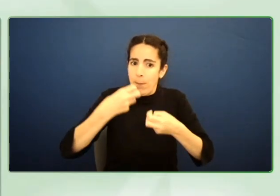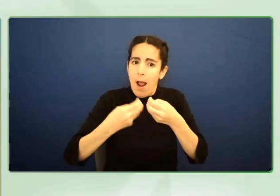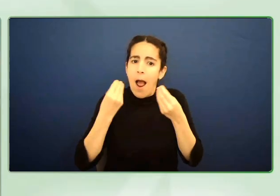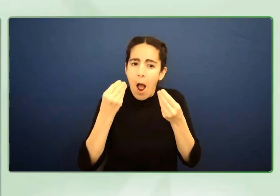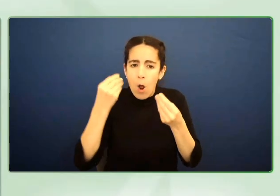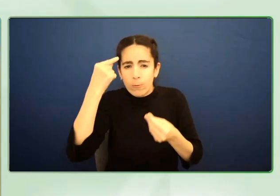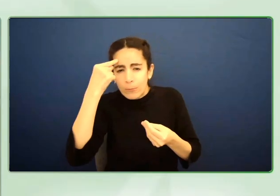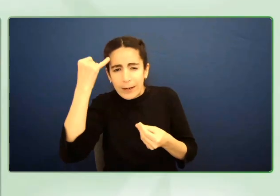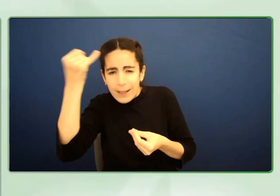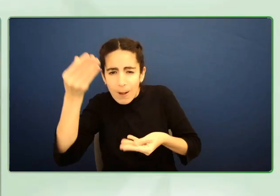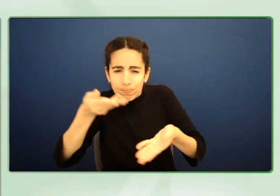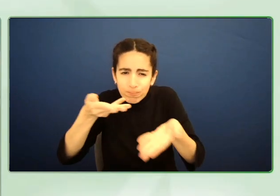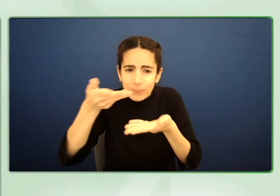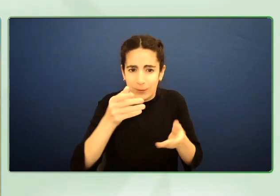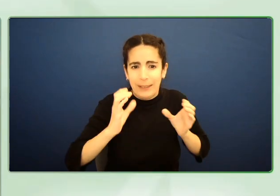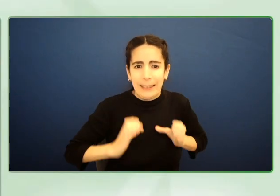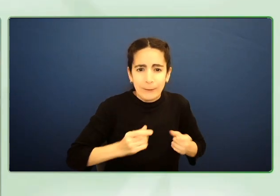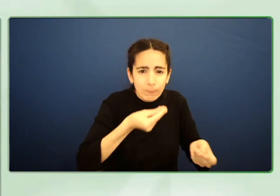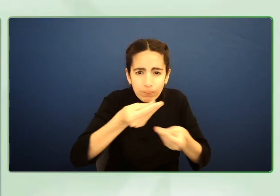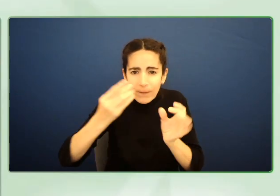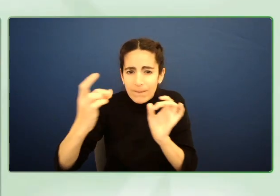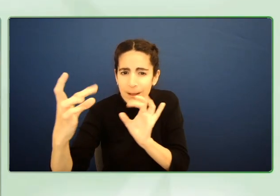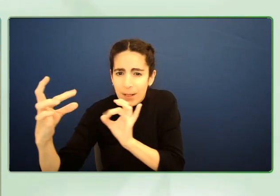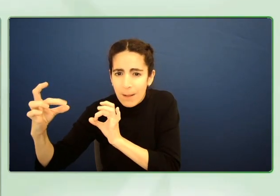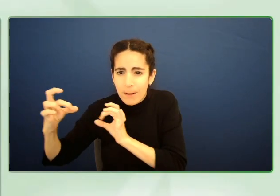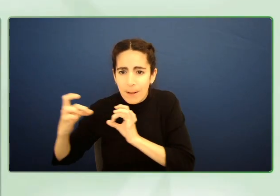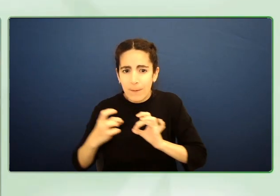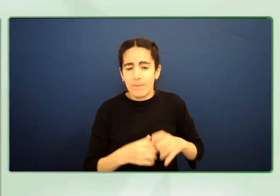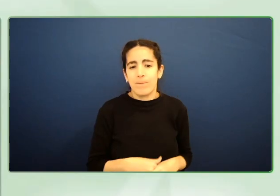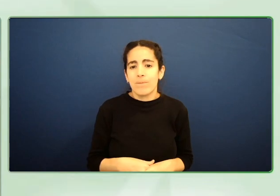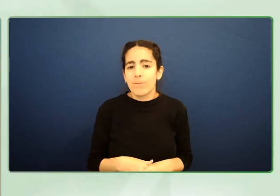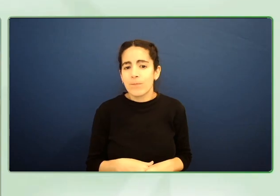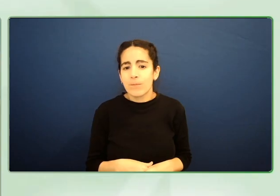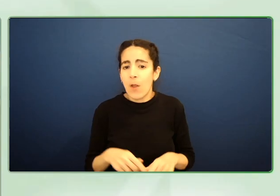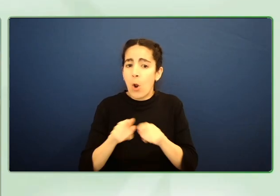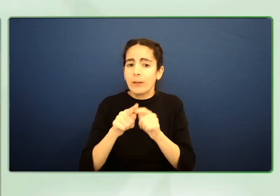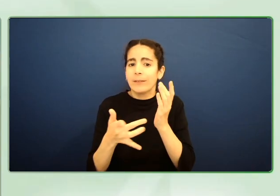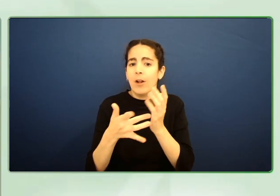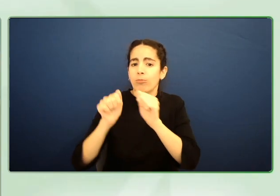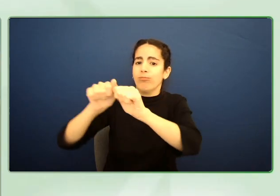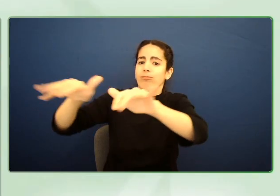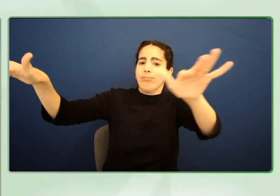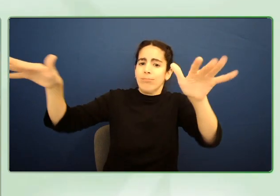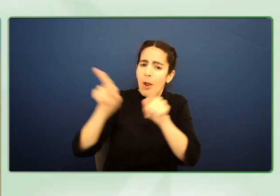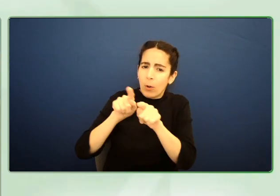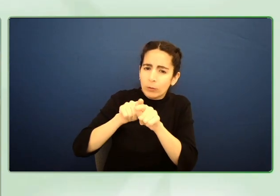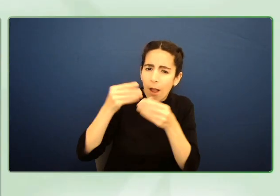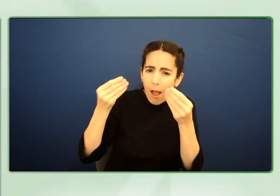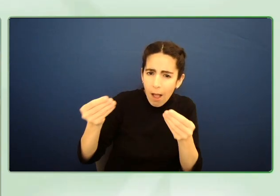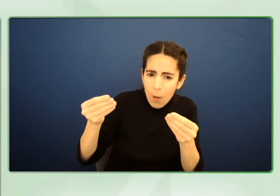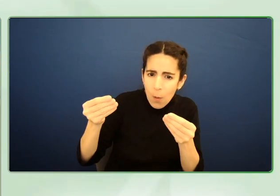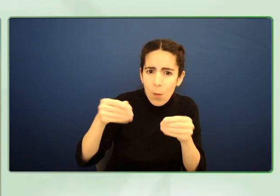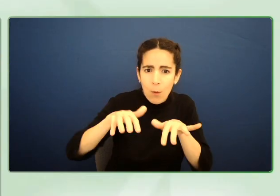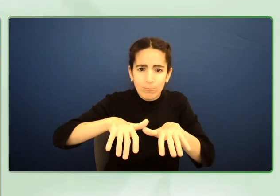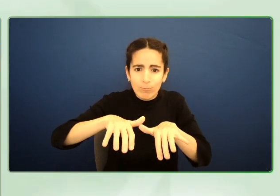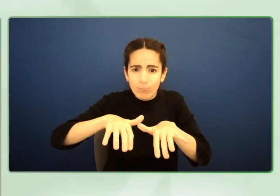key N on your PCs right now, you'll find a Pomodoro timer that's built into standard Windows. It's available. Now, do we know? I love your